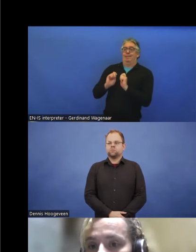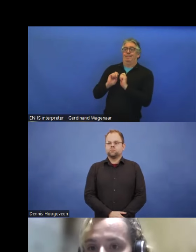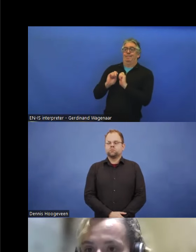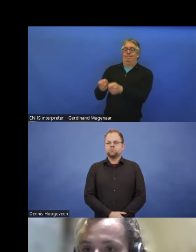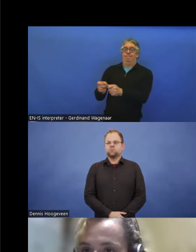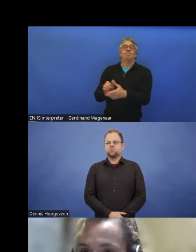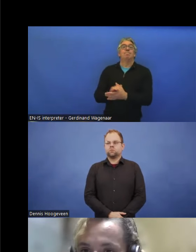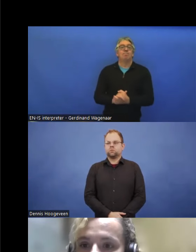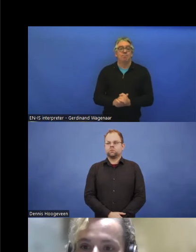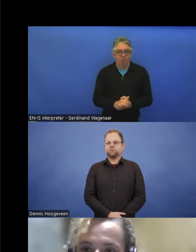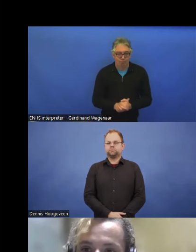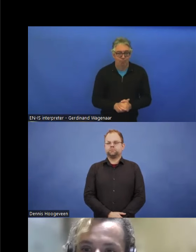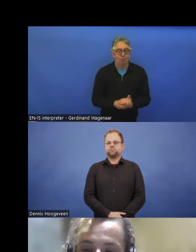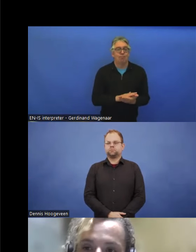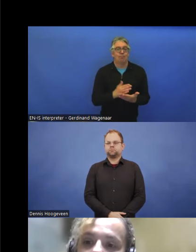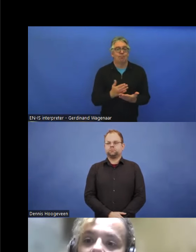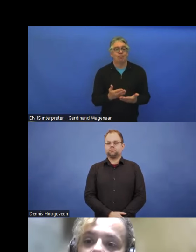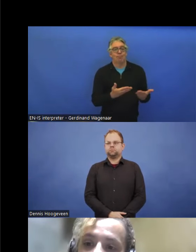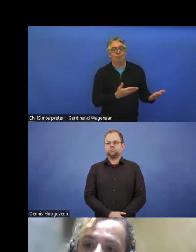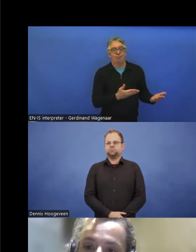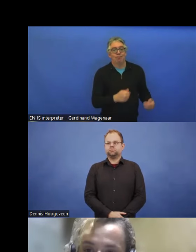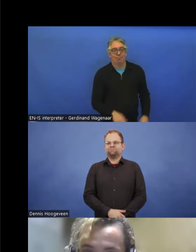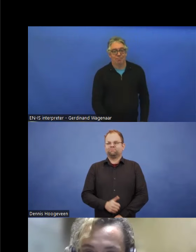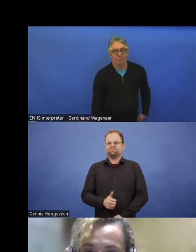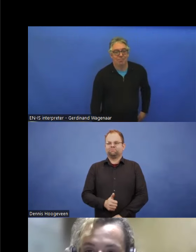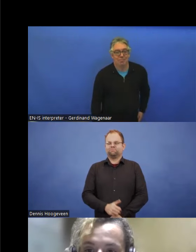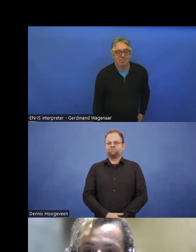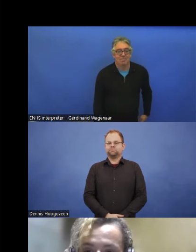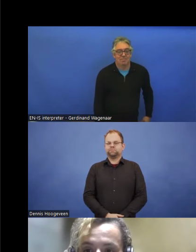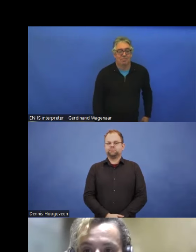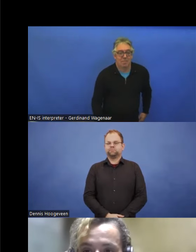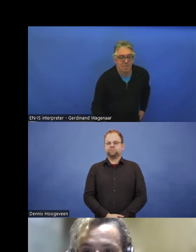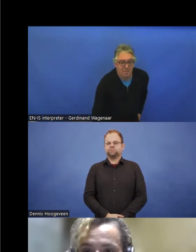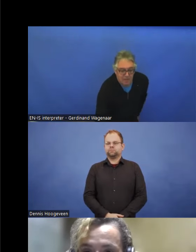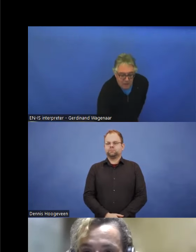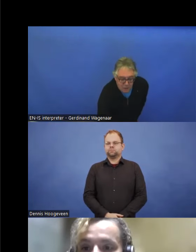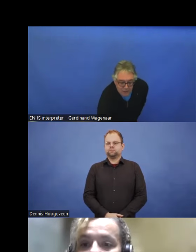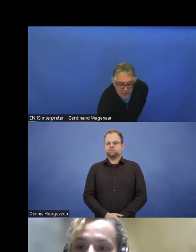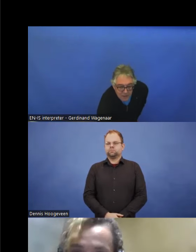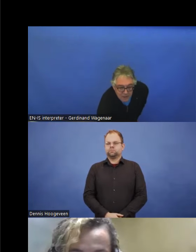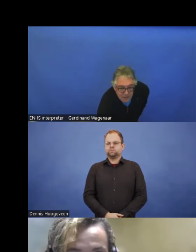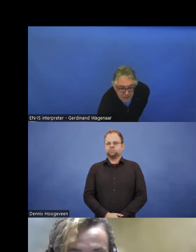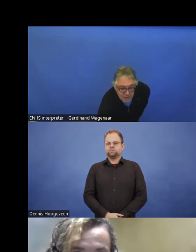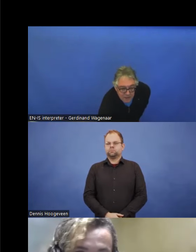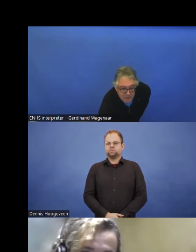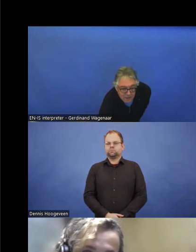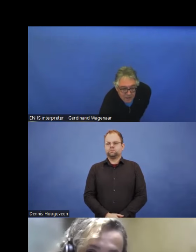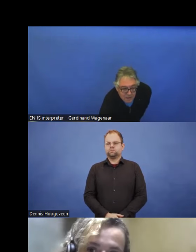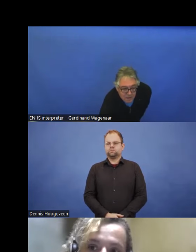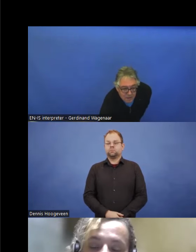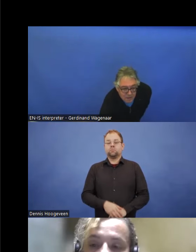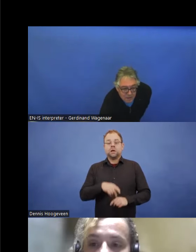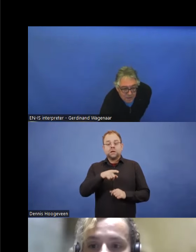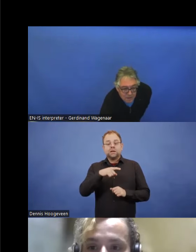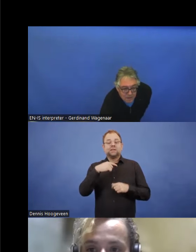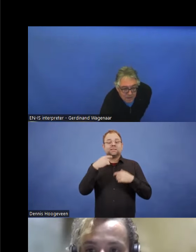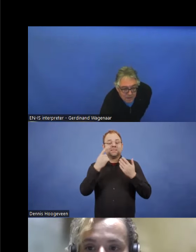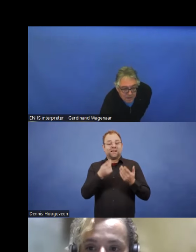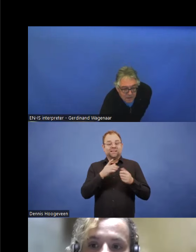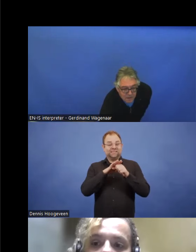you can argue, although discrimination is not considered to amount to persecution per se, in the circumstances because of the